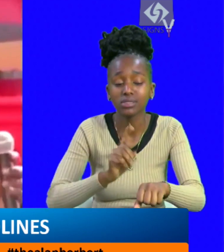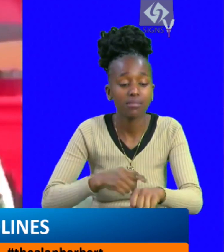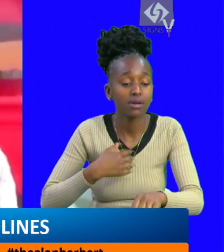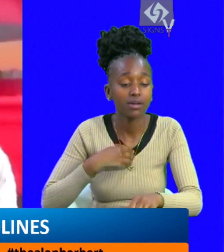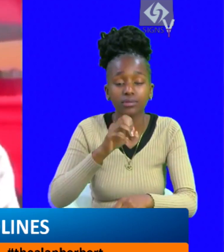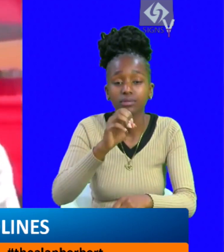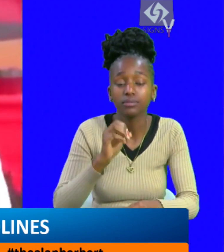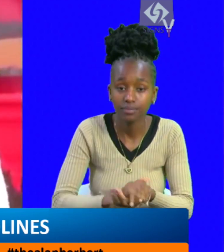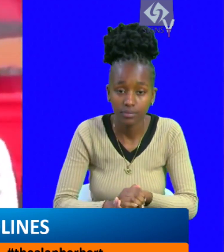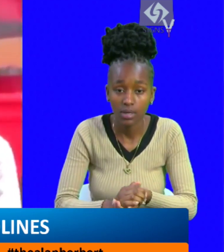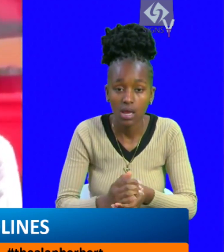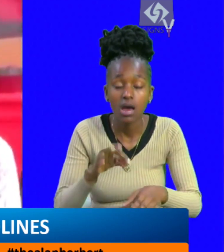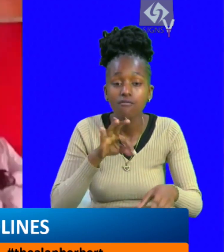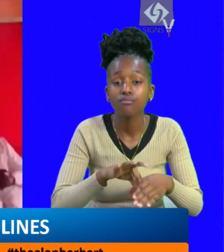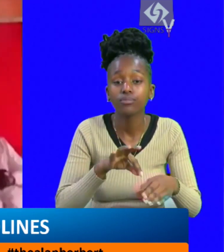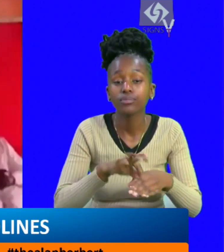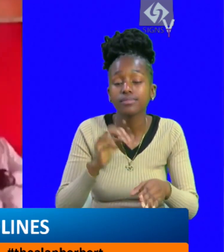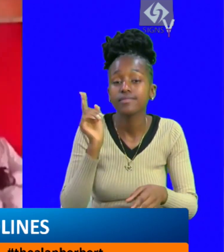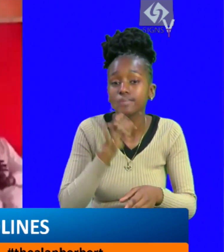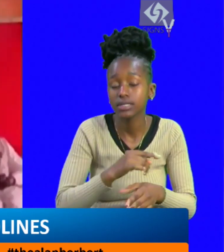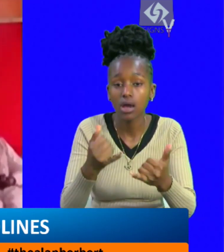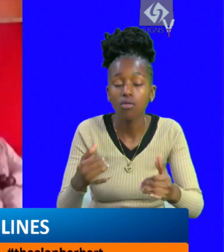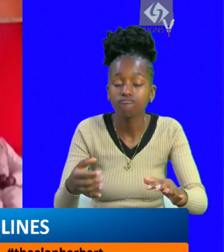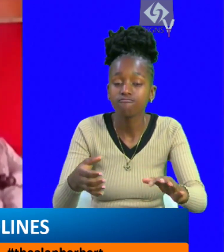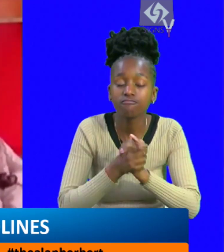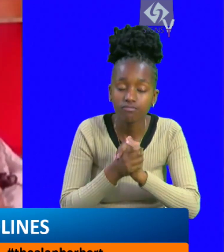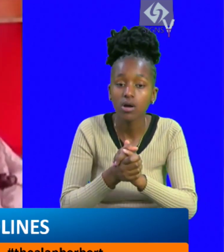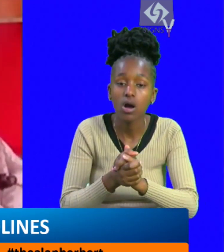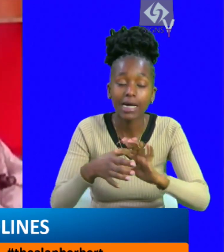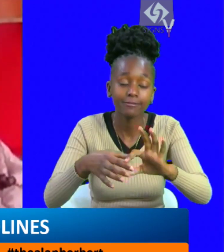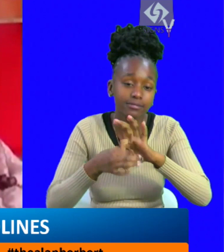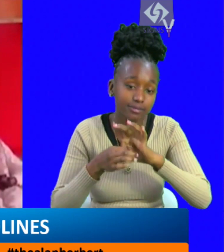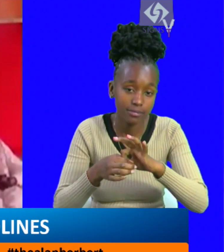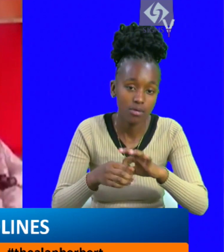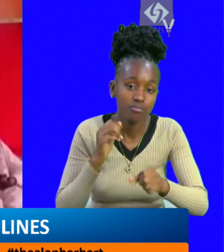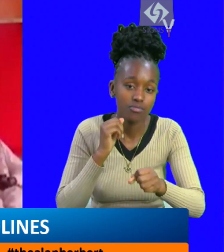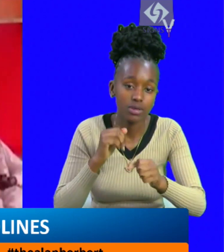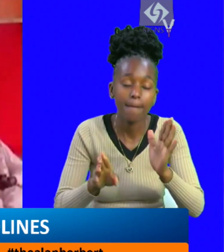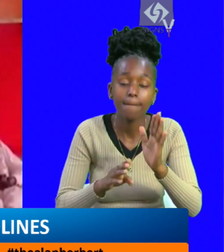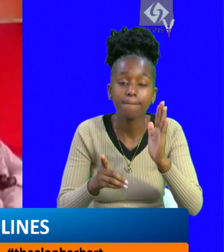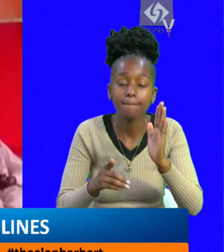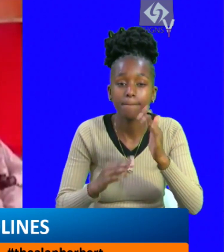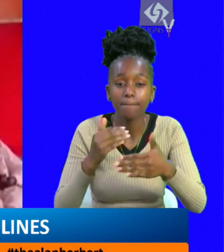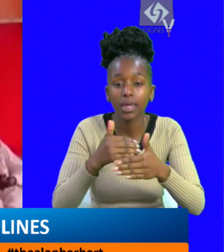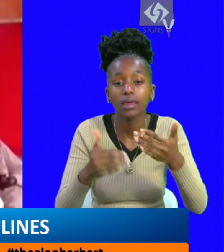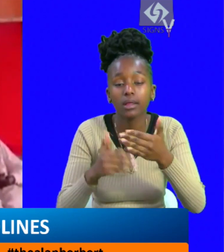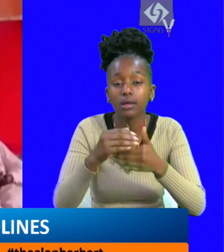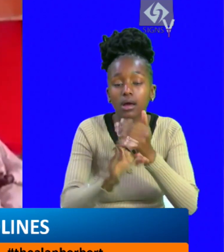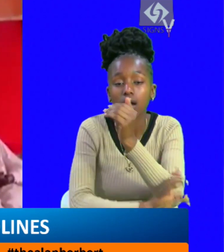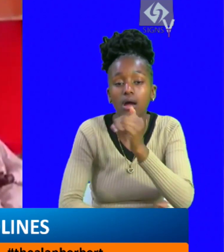Zote zinaambiwa invalid. Hapa Machakos tumesema ni kazi. Your lordships, hatutaki